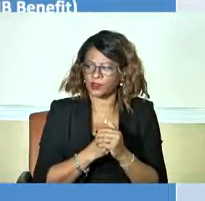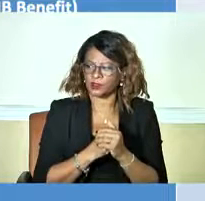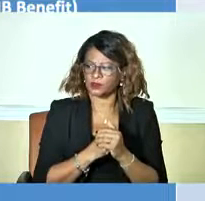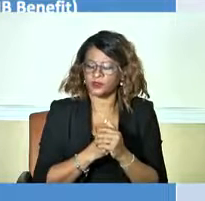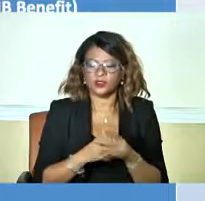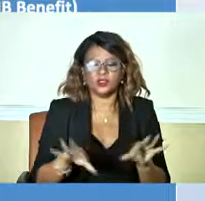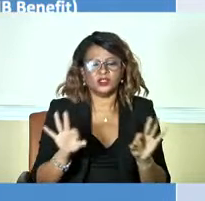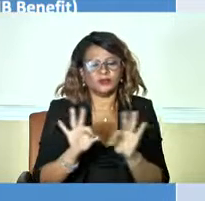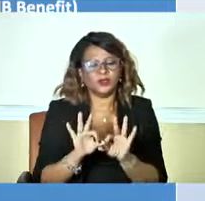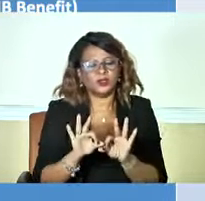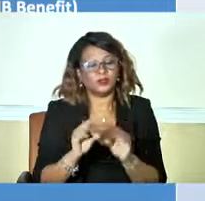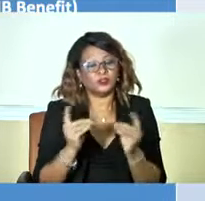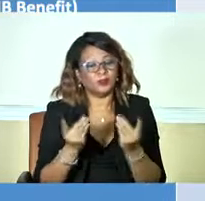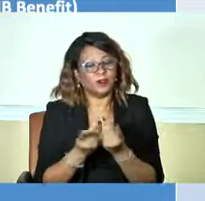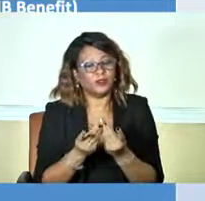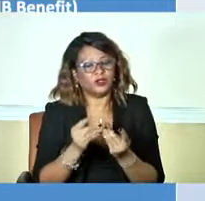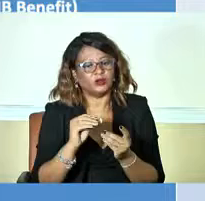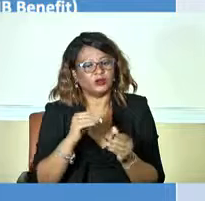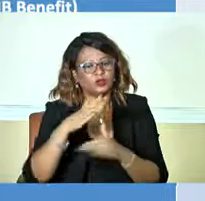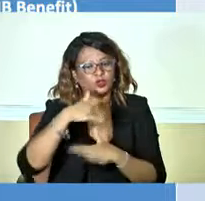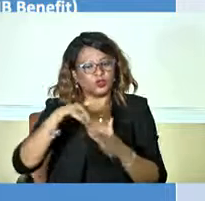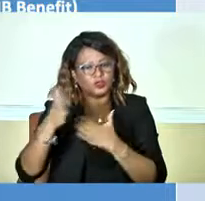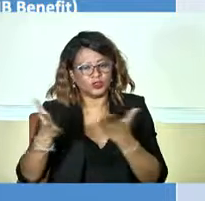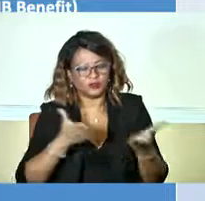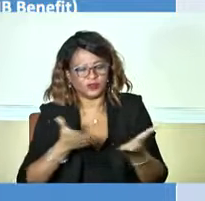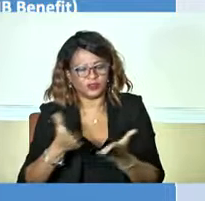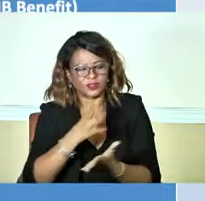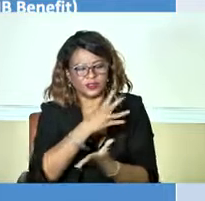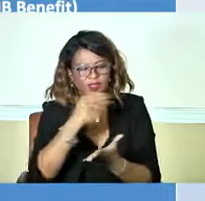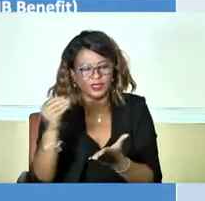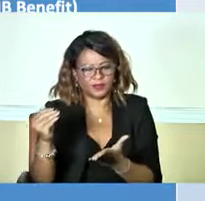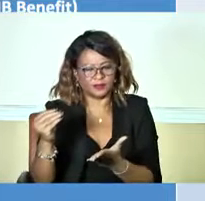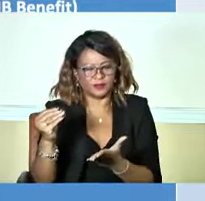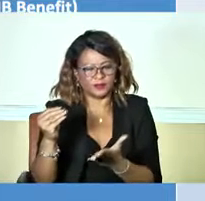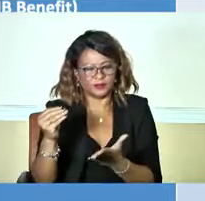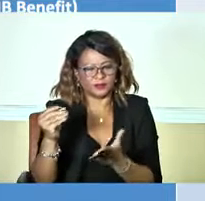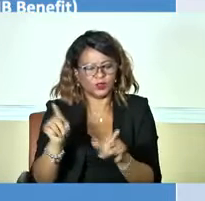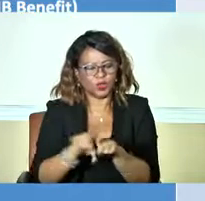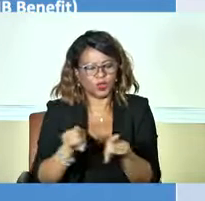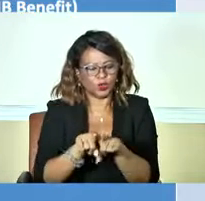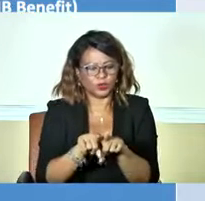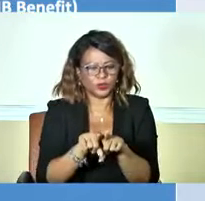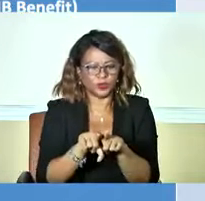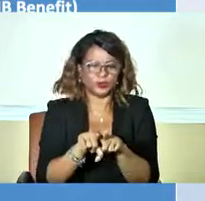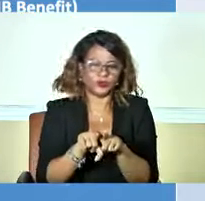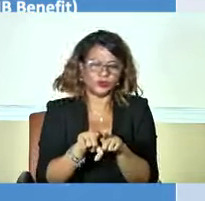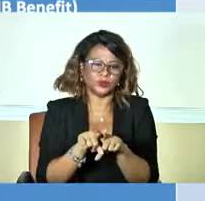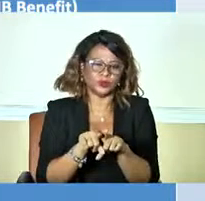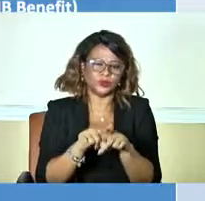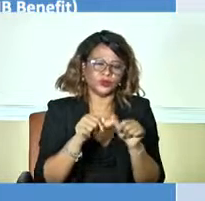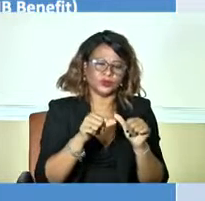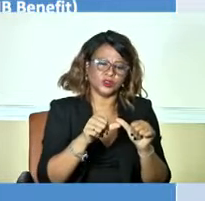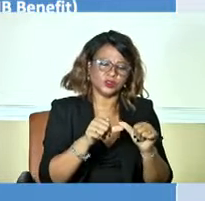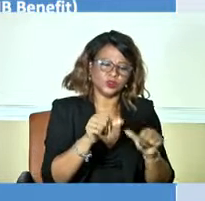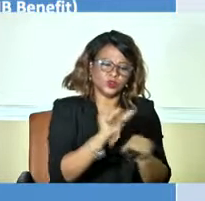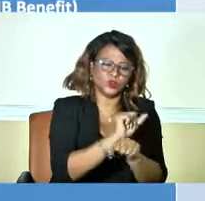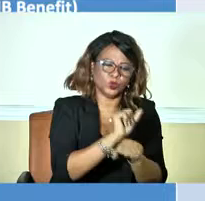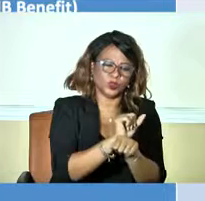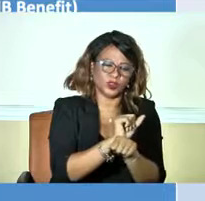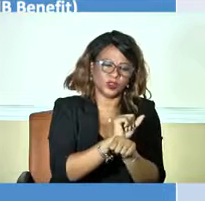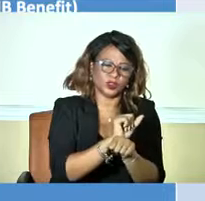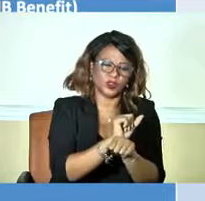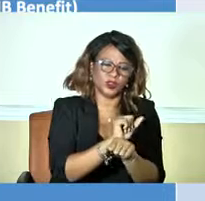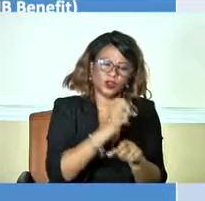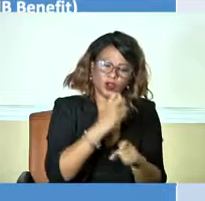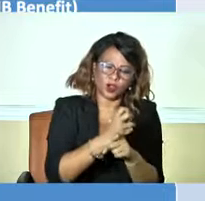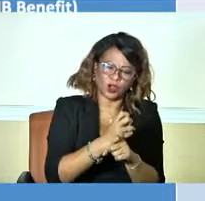The Department of Social Services and also continues to work